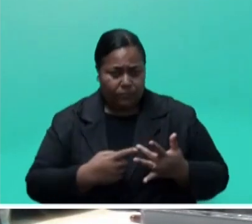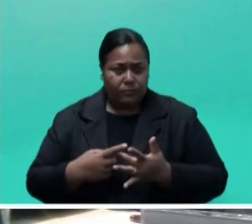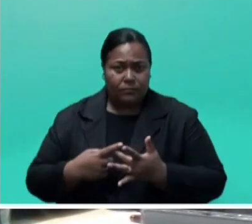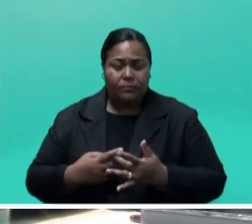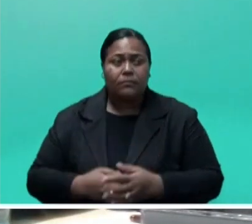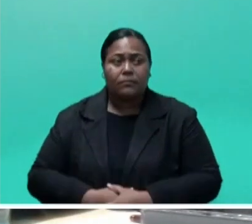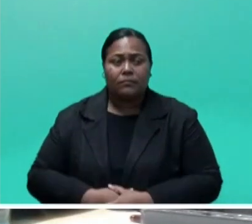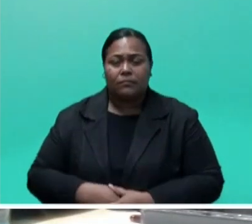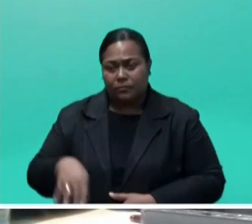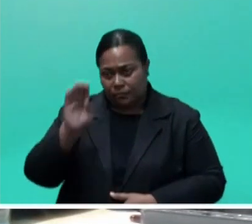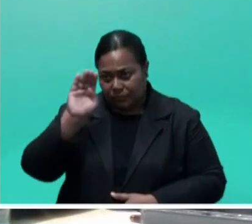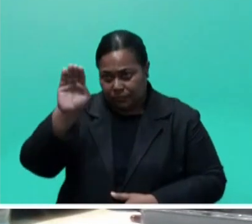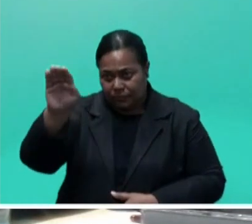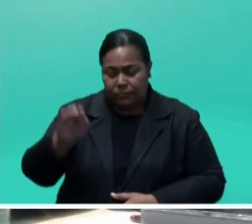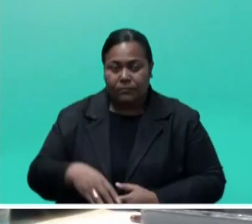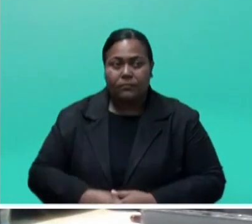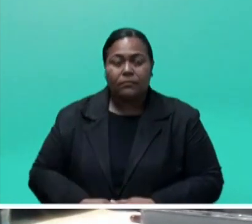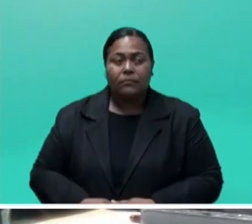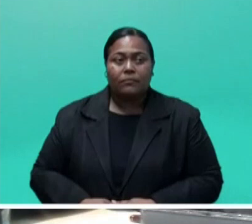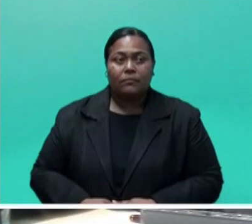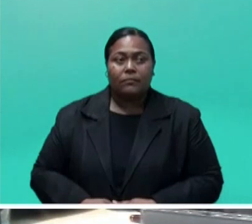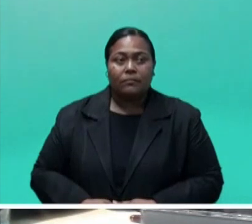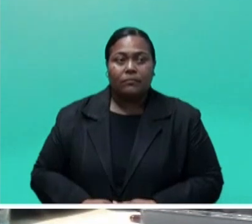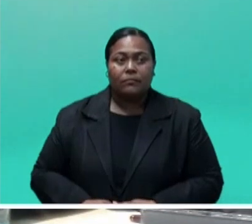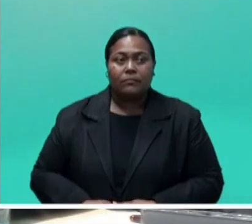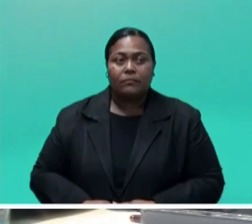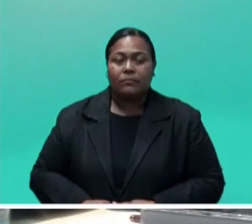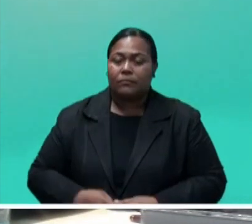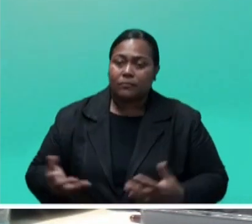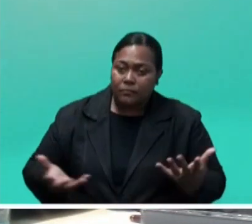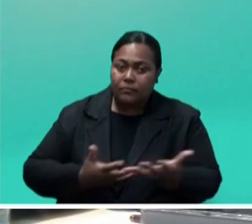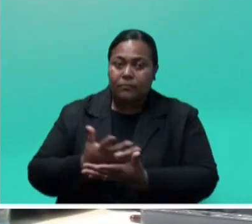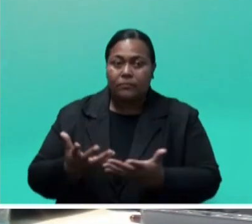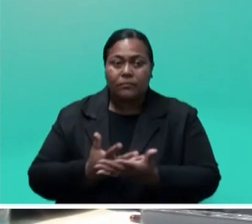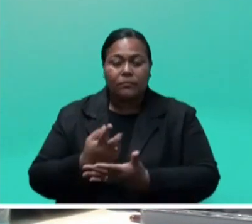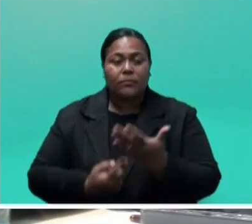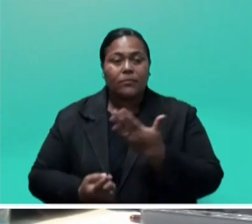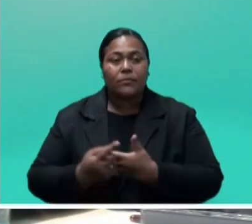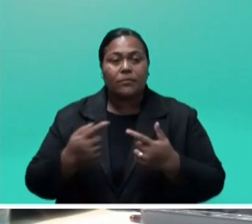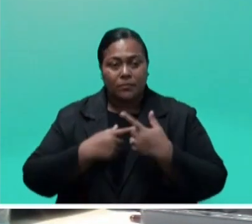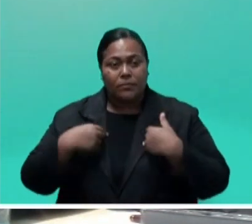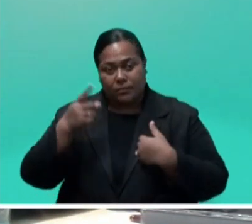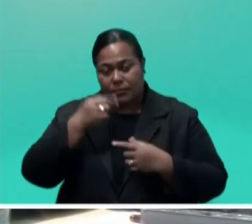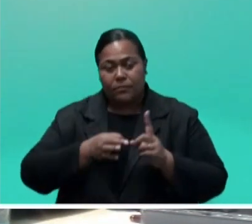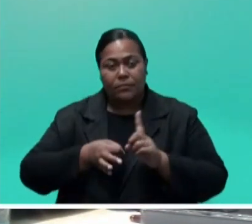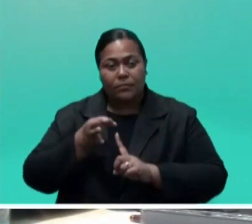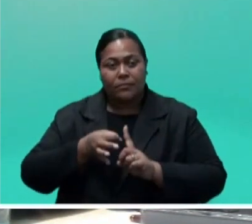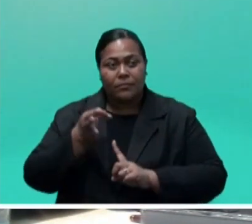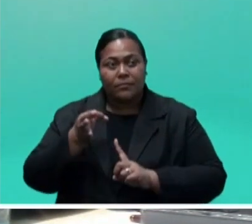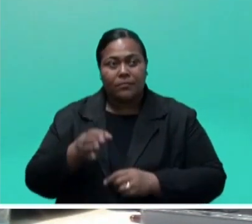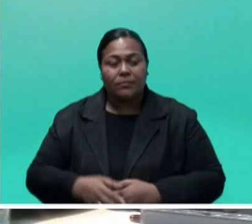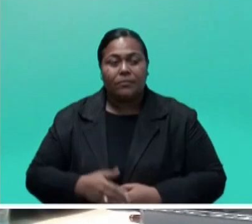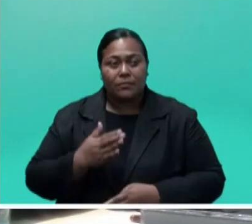in the near future. The consultation and dialogues are ongoing and have become better over time. I fully trust